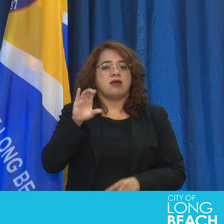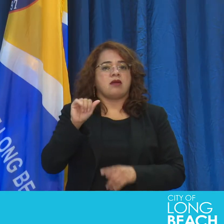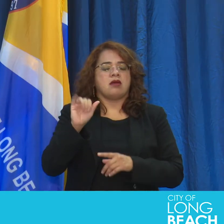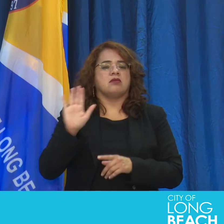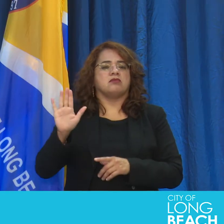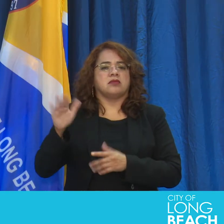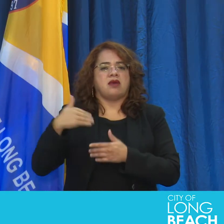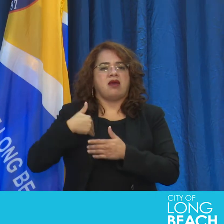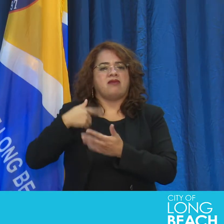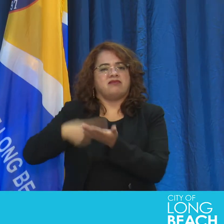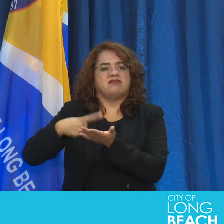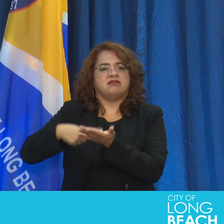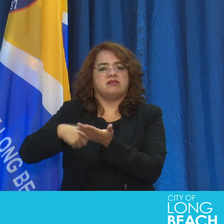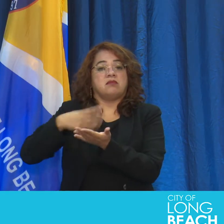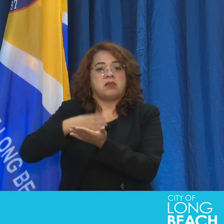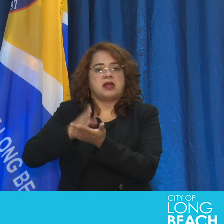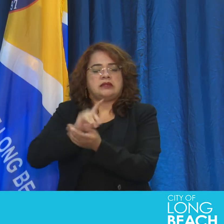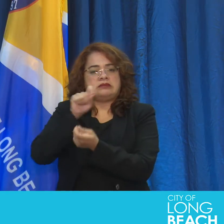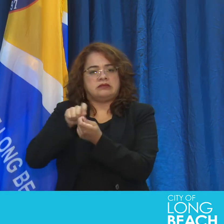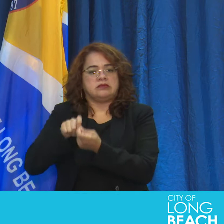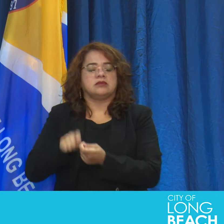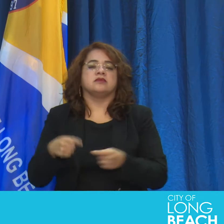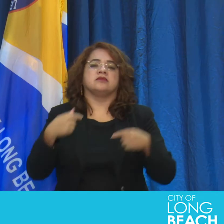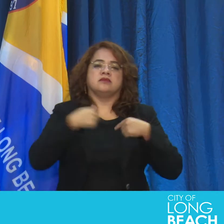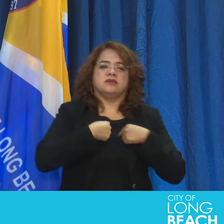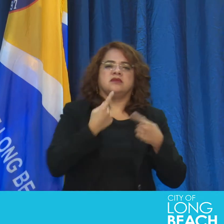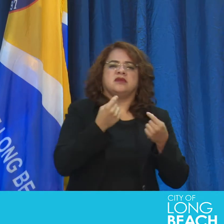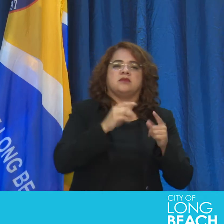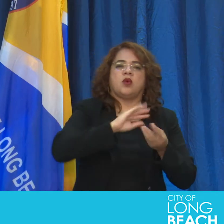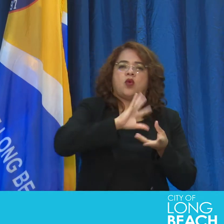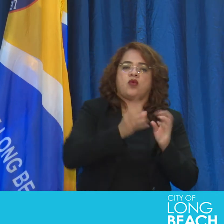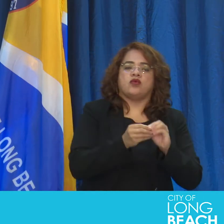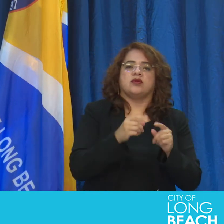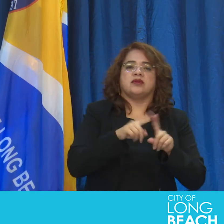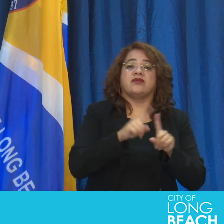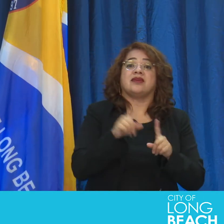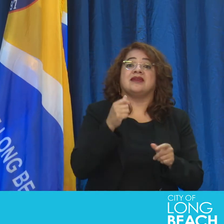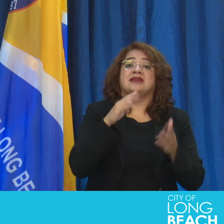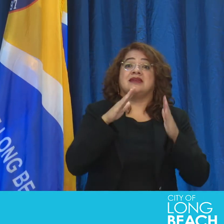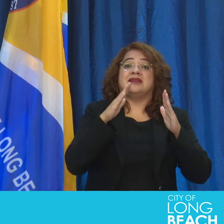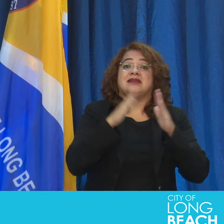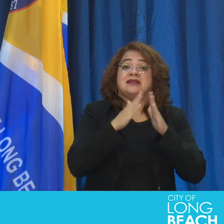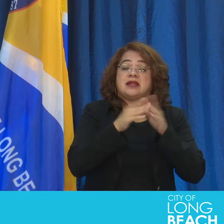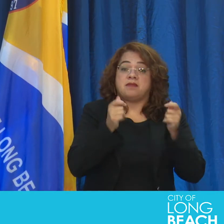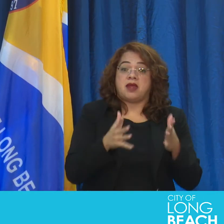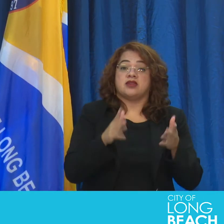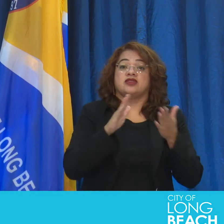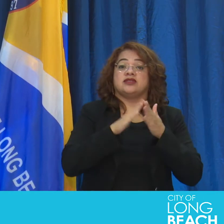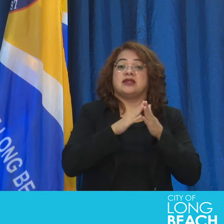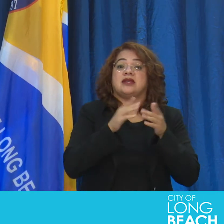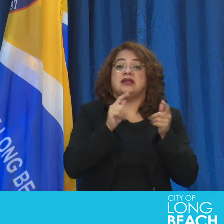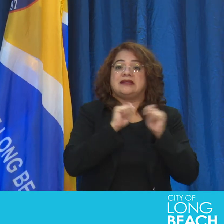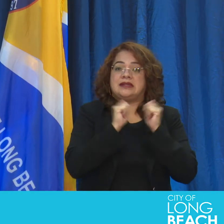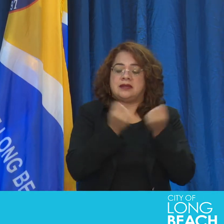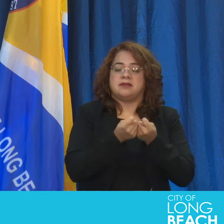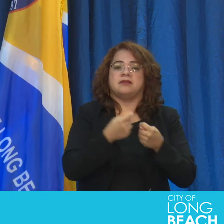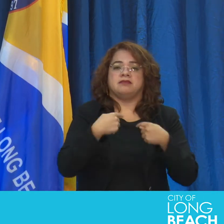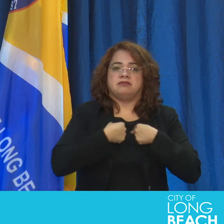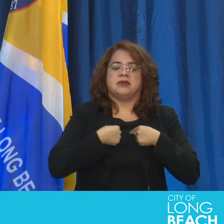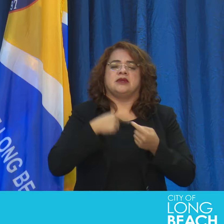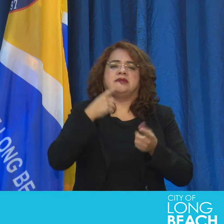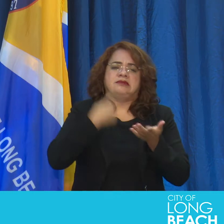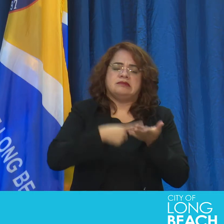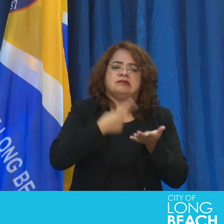the last many months, our city manager and our city team, the Department of Finance and others have been working on this